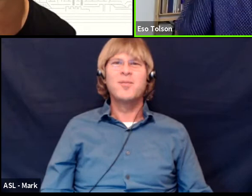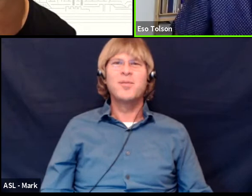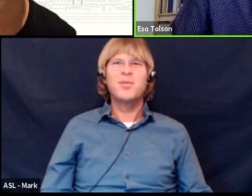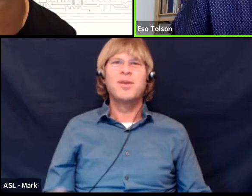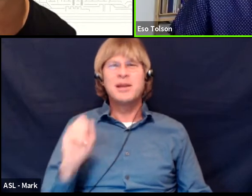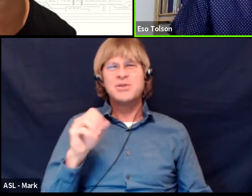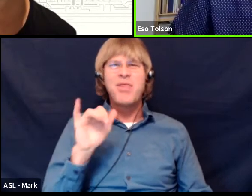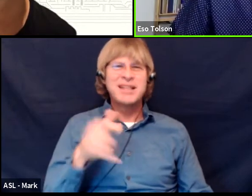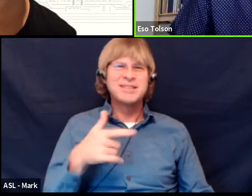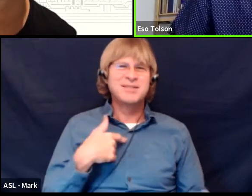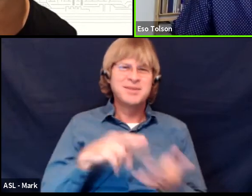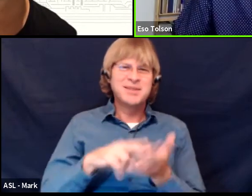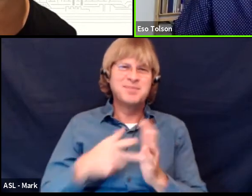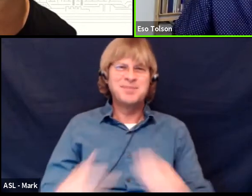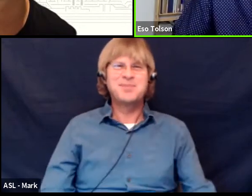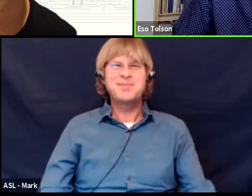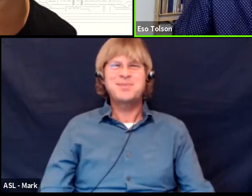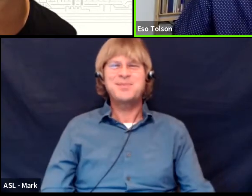So that's what I'll say to that.